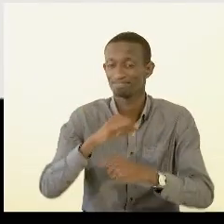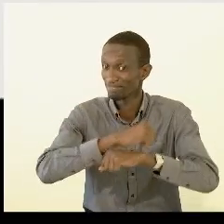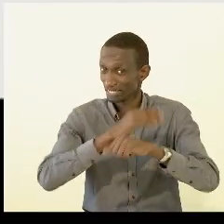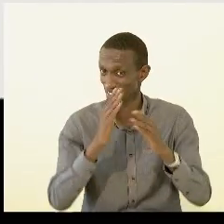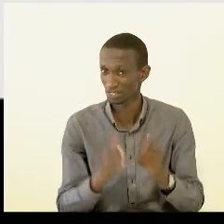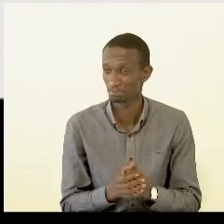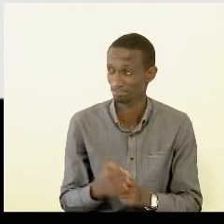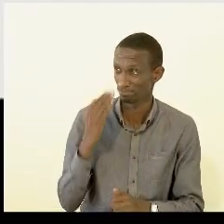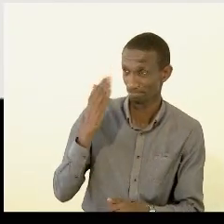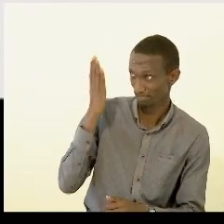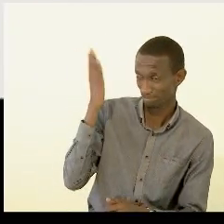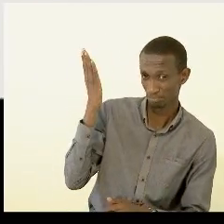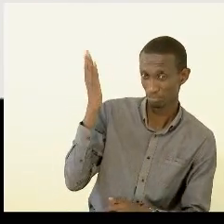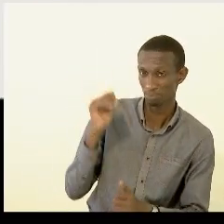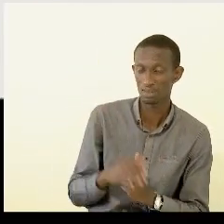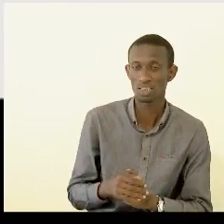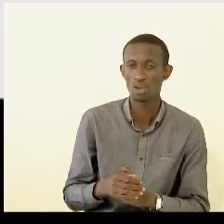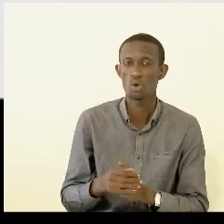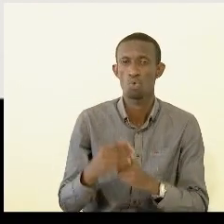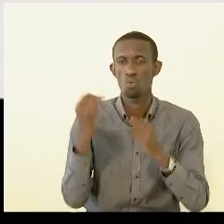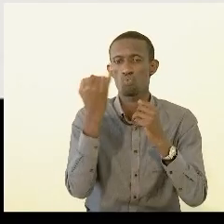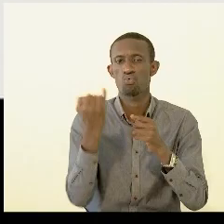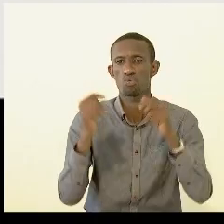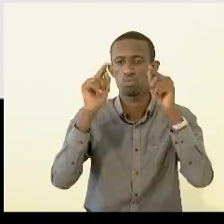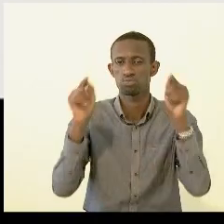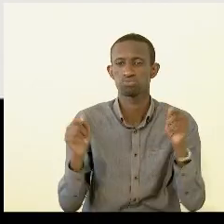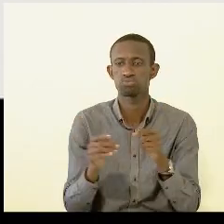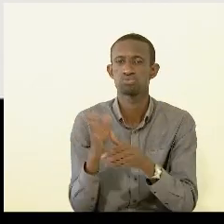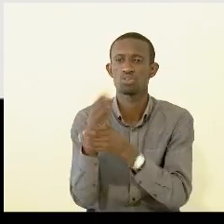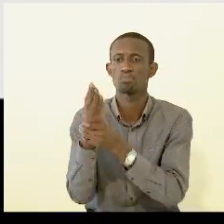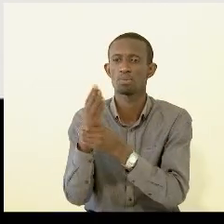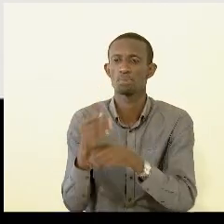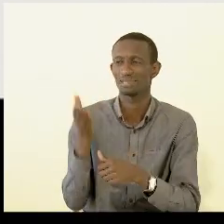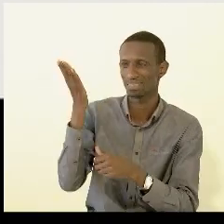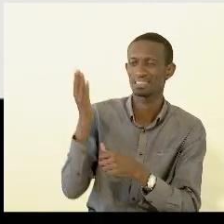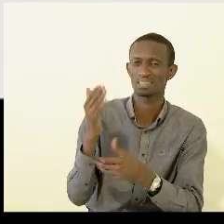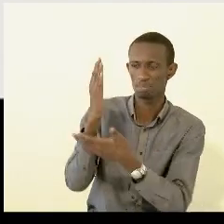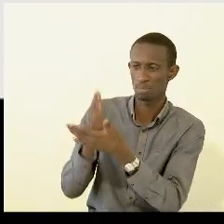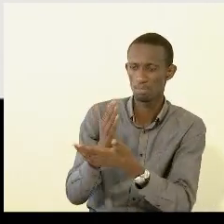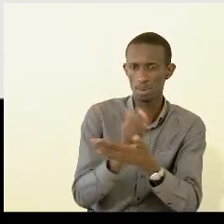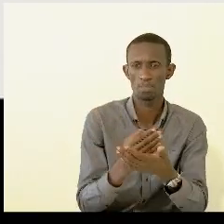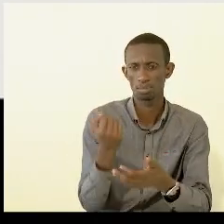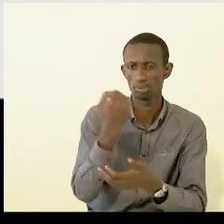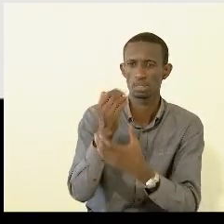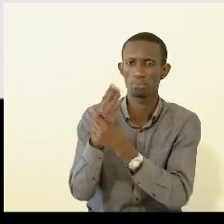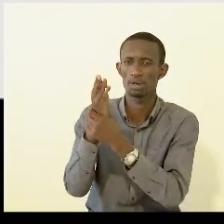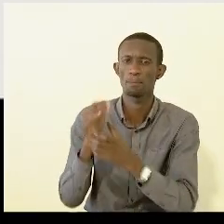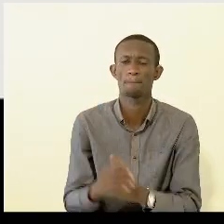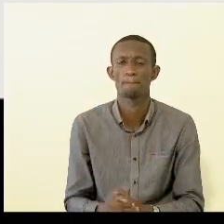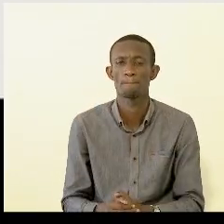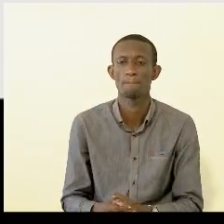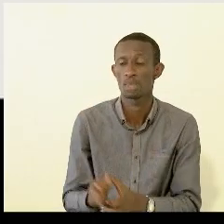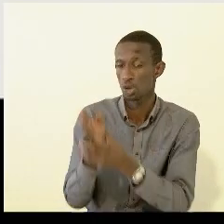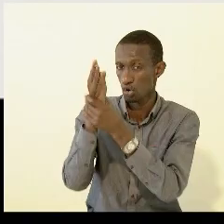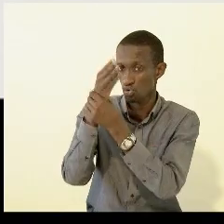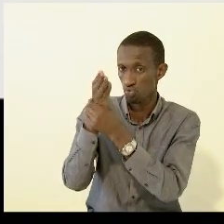Students, this is the structure of the leaf. These are the major parts of the leaf. The leaf